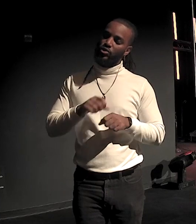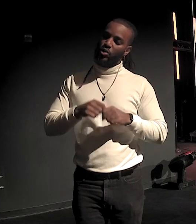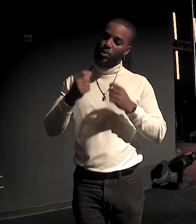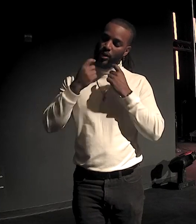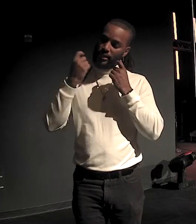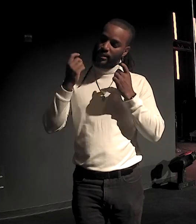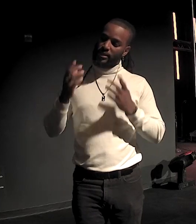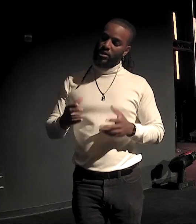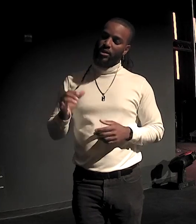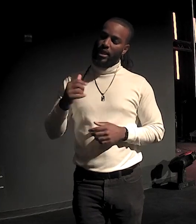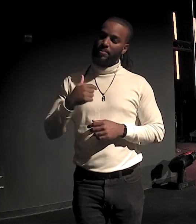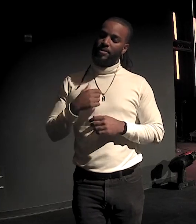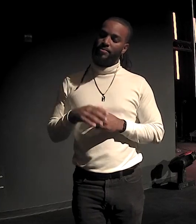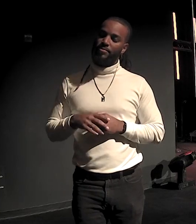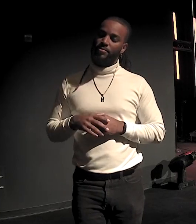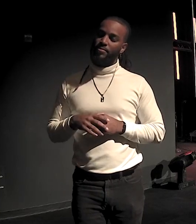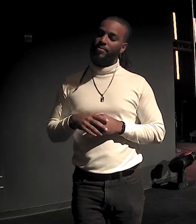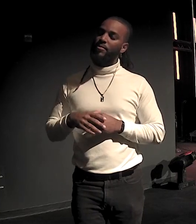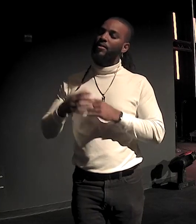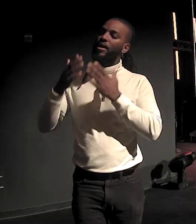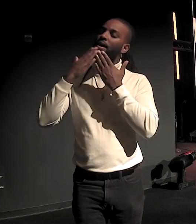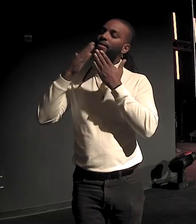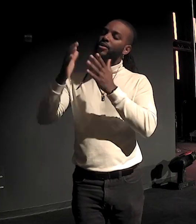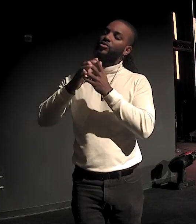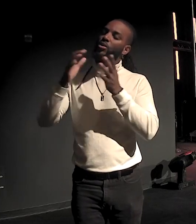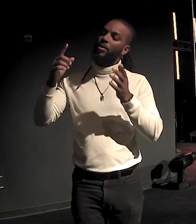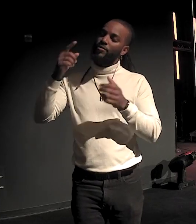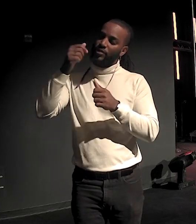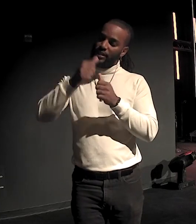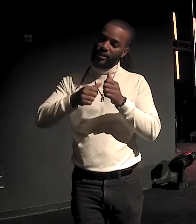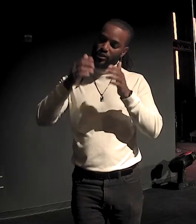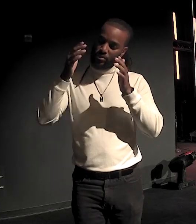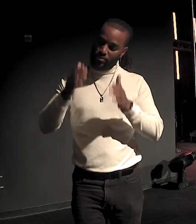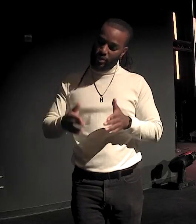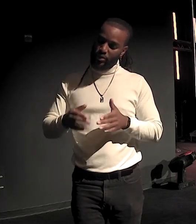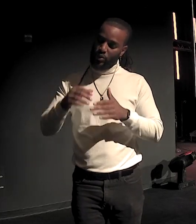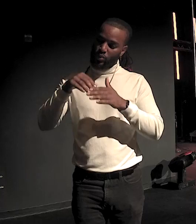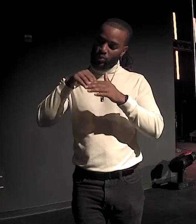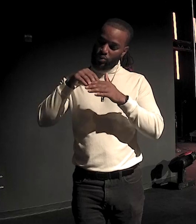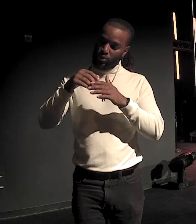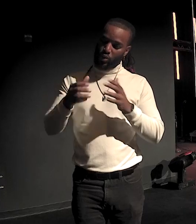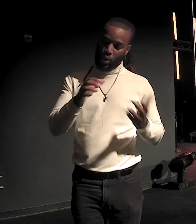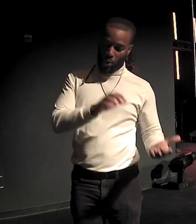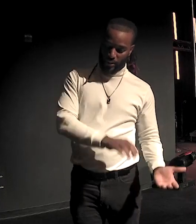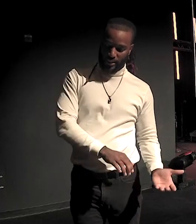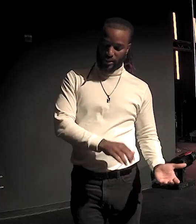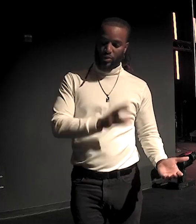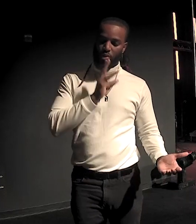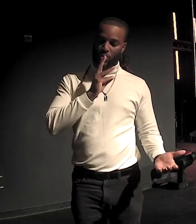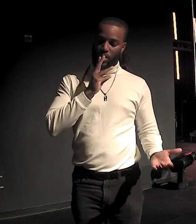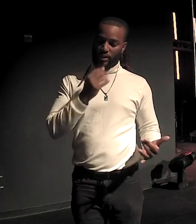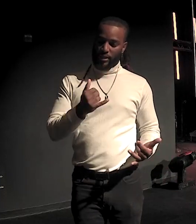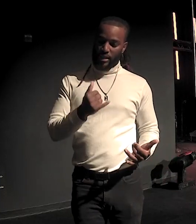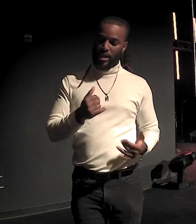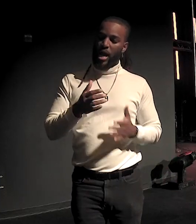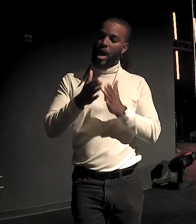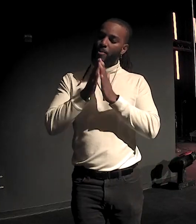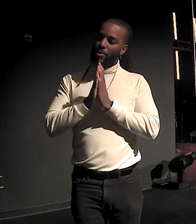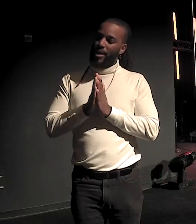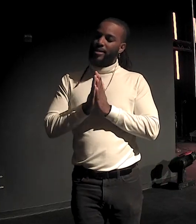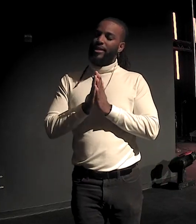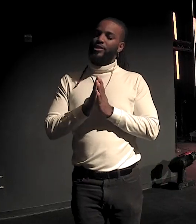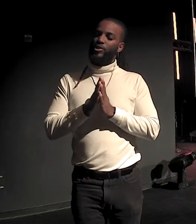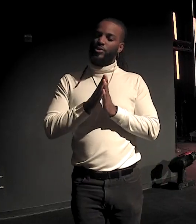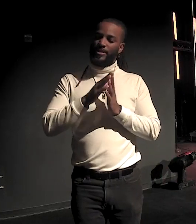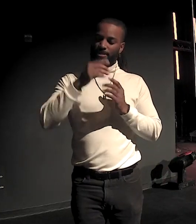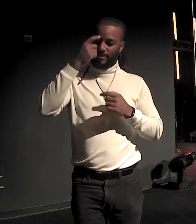me. And I thank you so much for each person who's going into the waters today. I pray that you would seal this